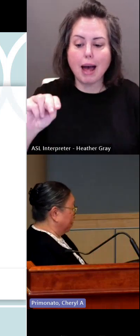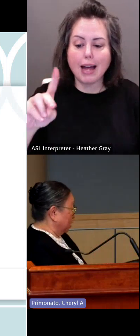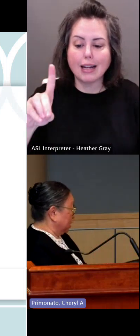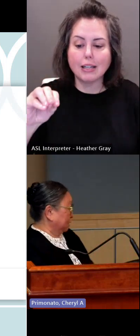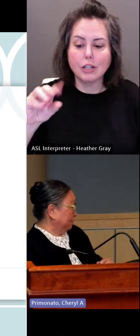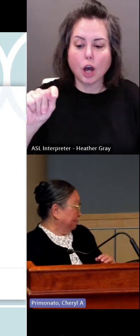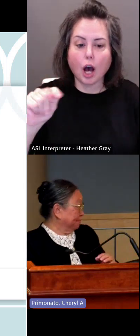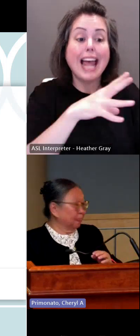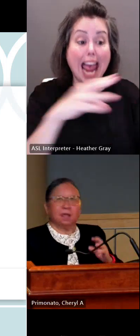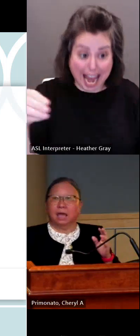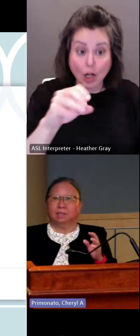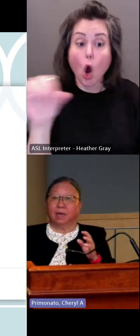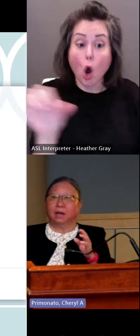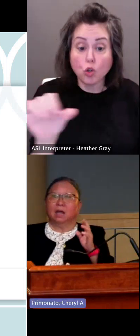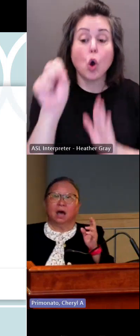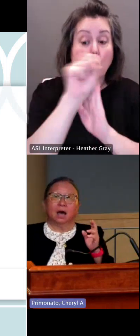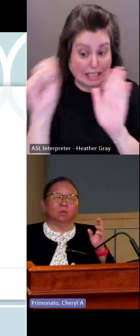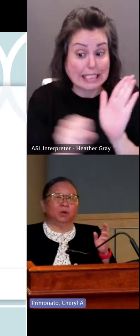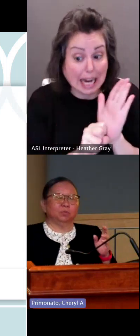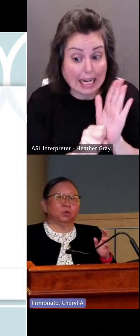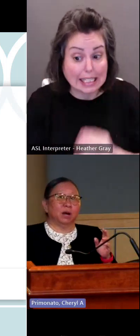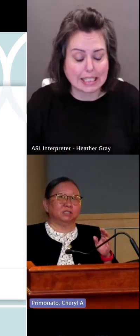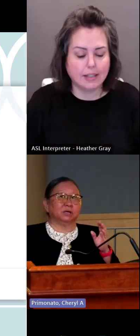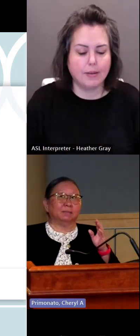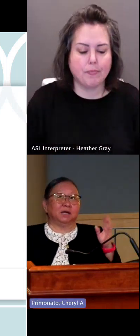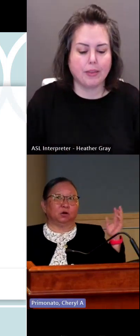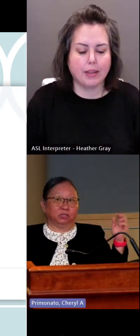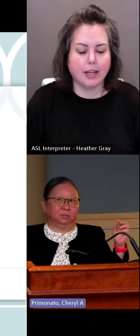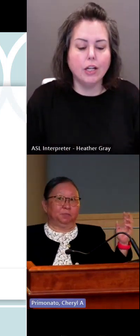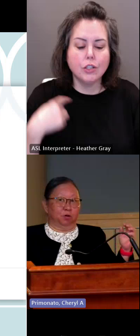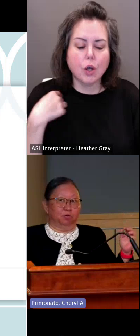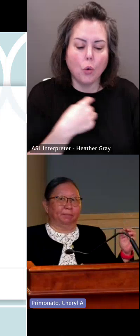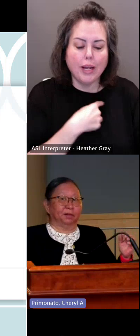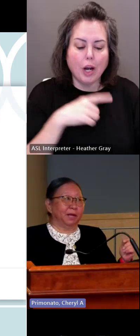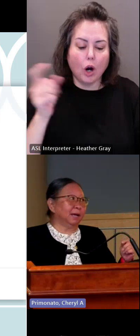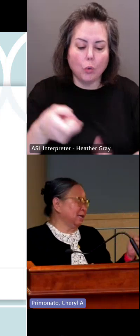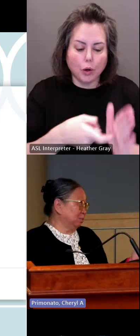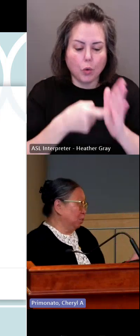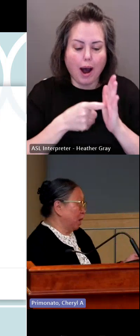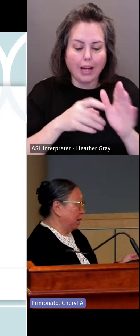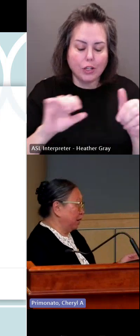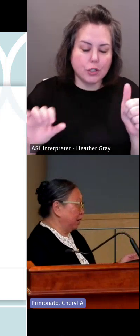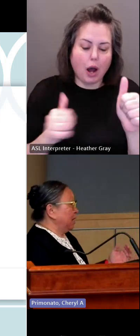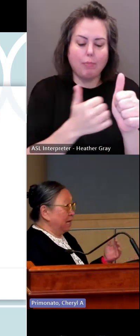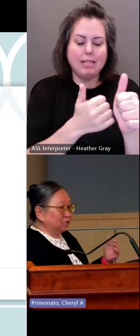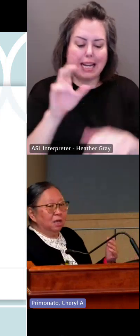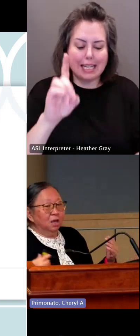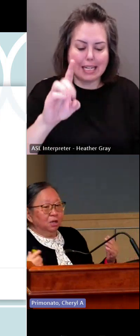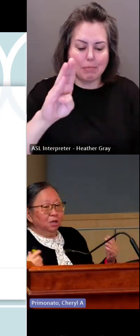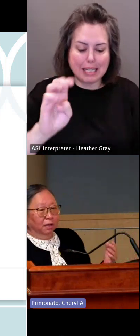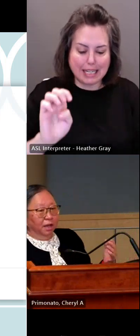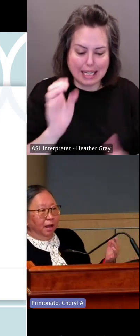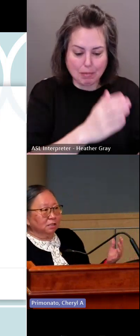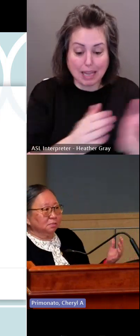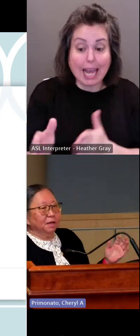state. And then we are required to update our DB program plan as required. And